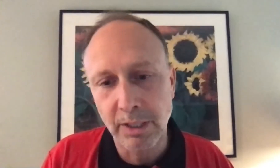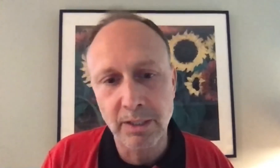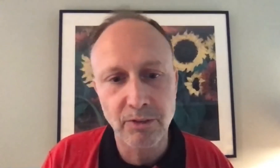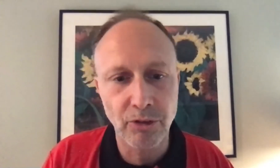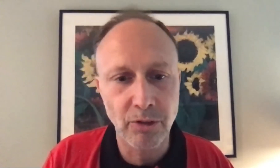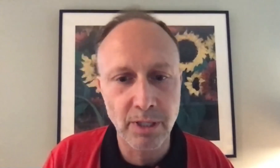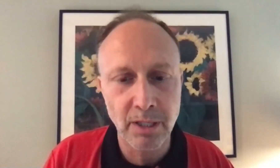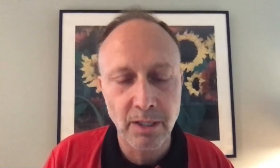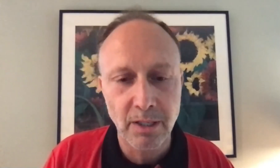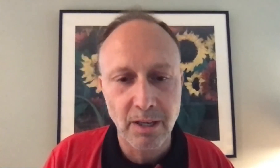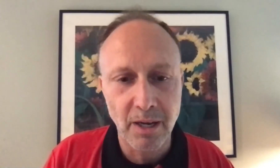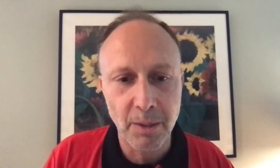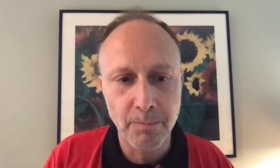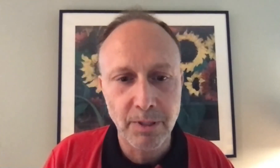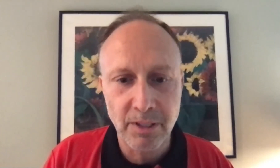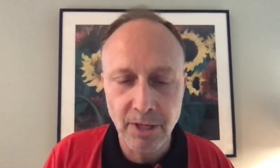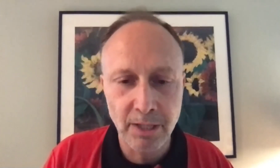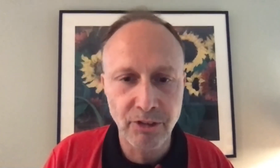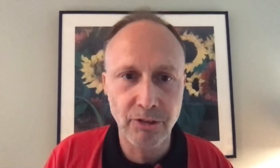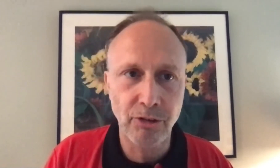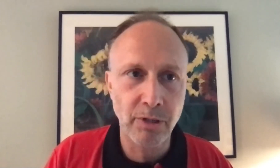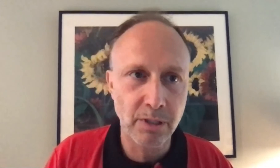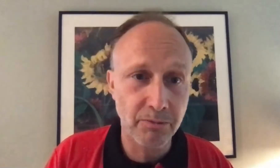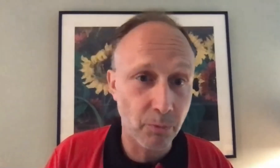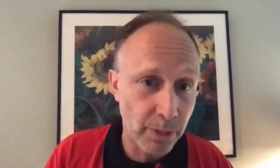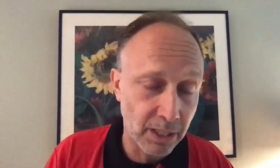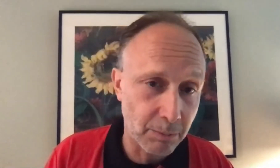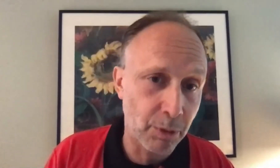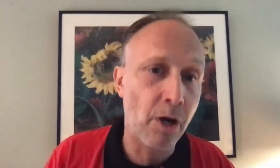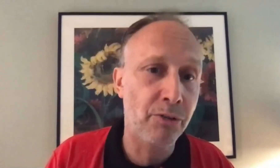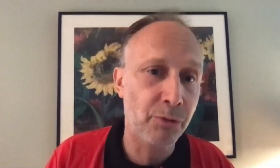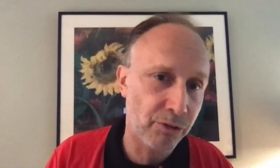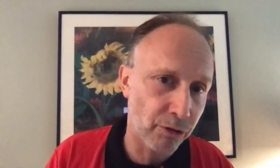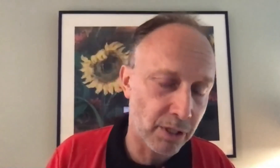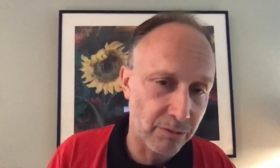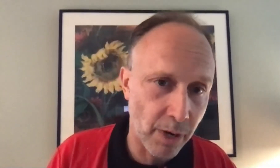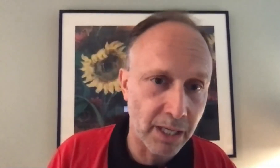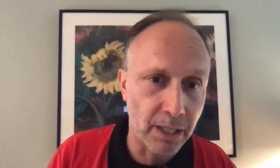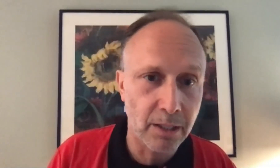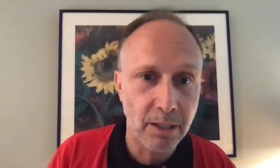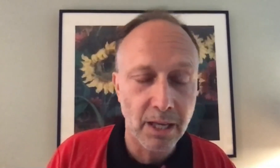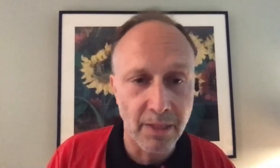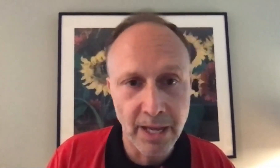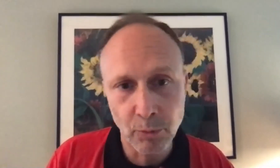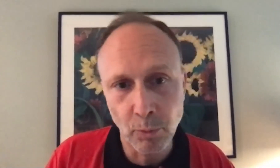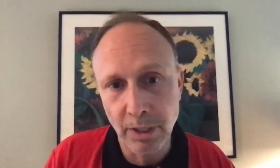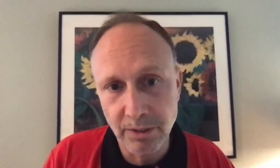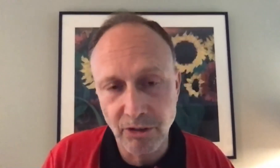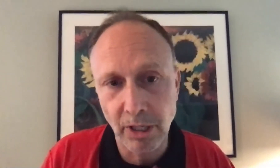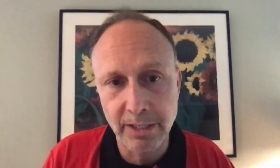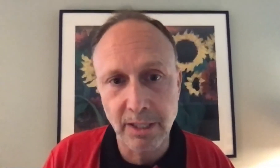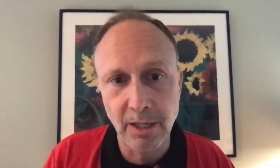days Tuko digital. But to pick up on the Nairobi International Book Fair